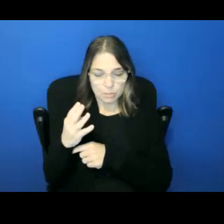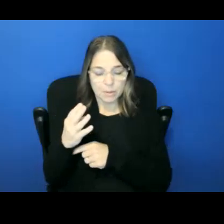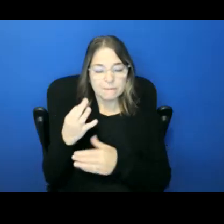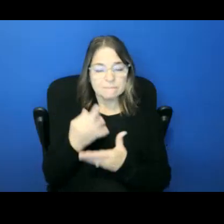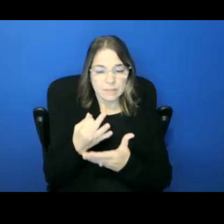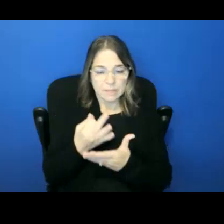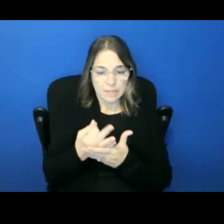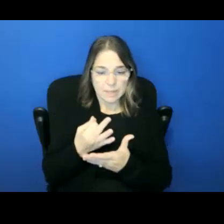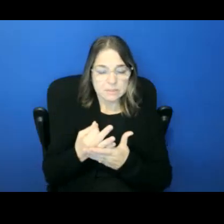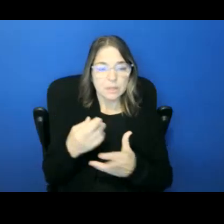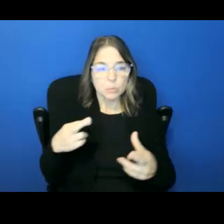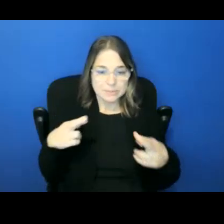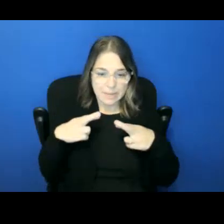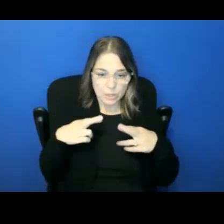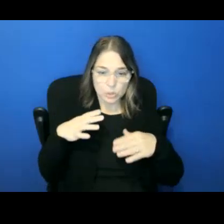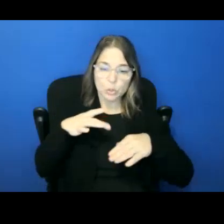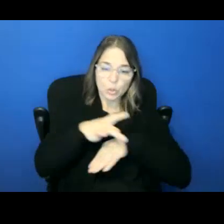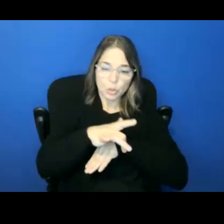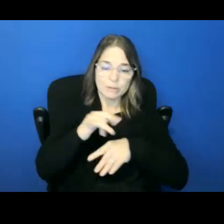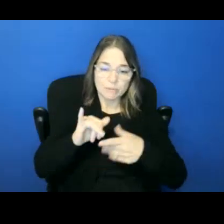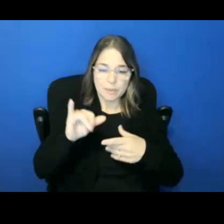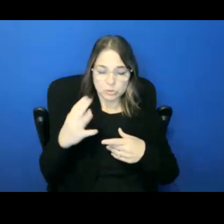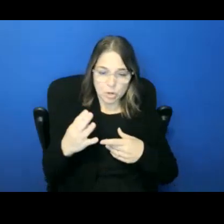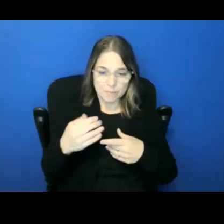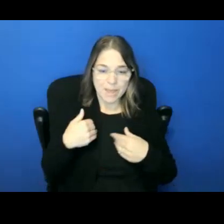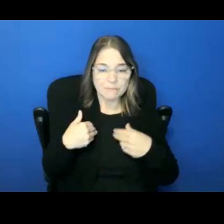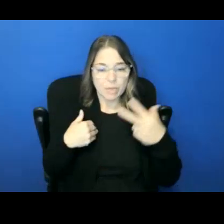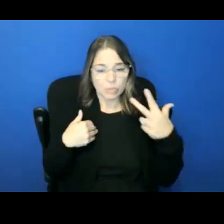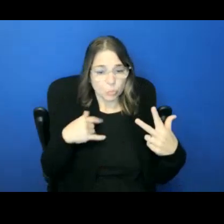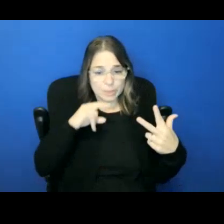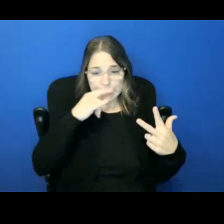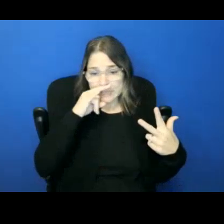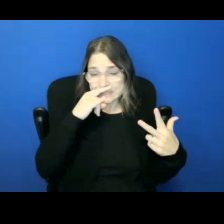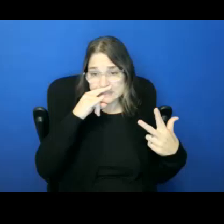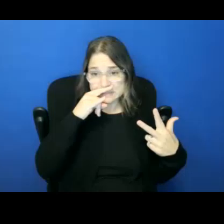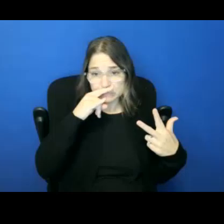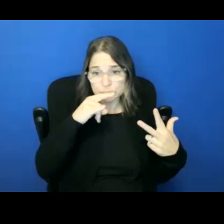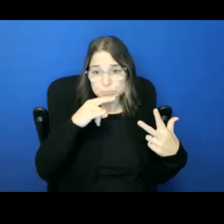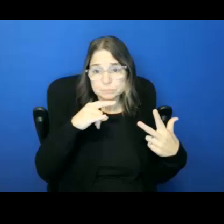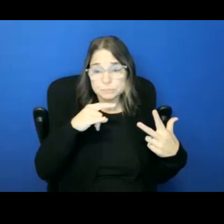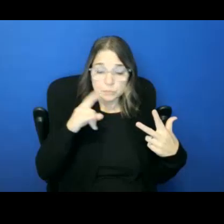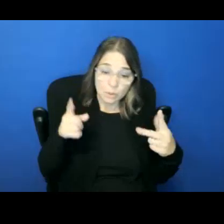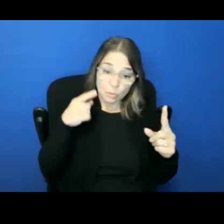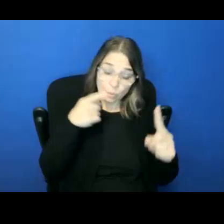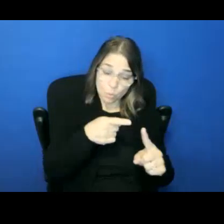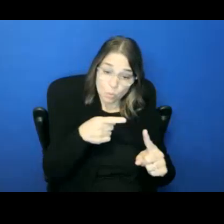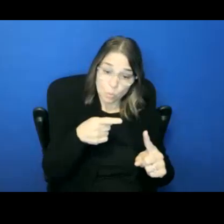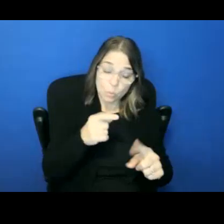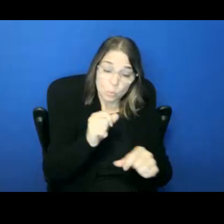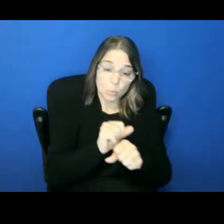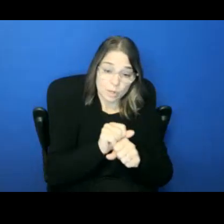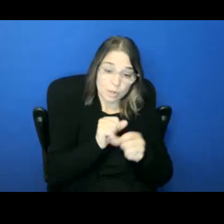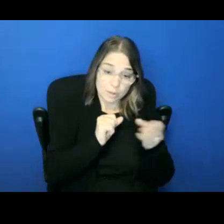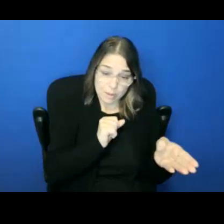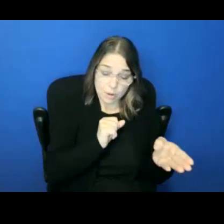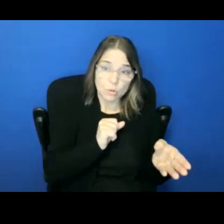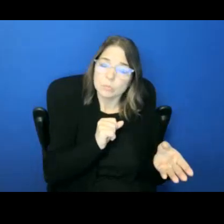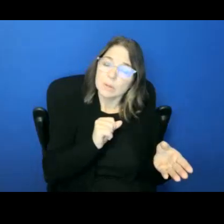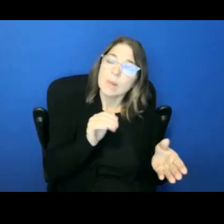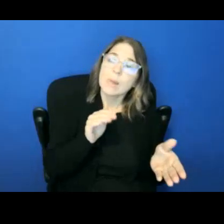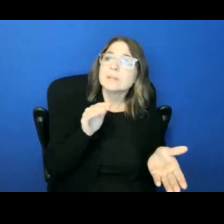in finance. He had retired early from that job. He had 3 kids, and the goal that we were working on there was